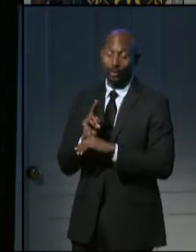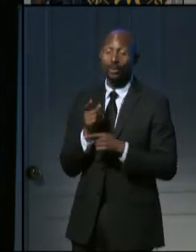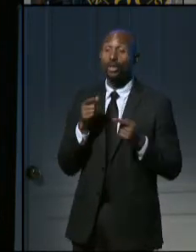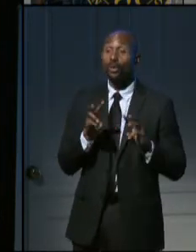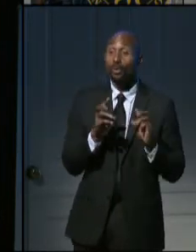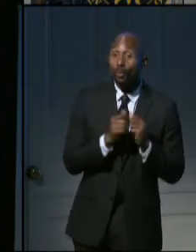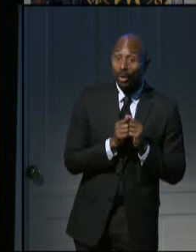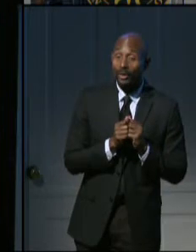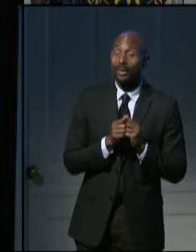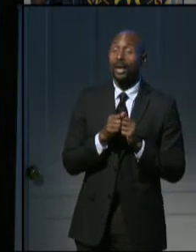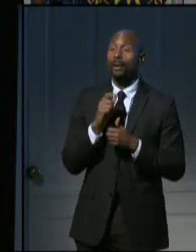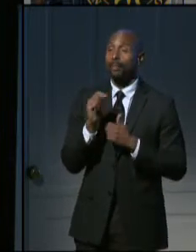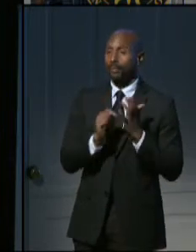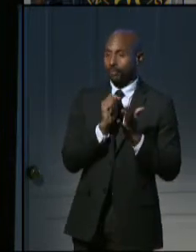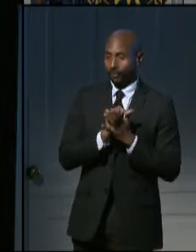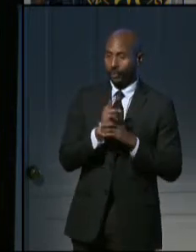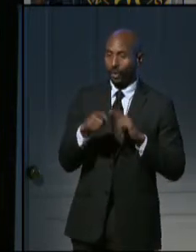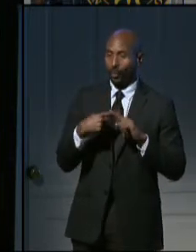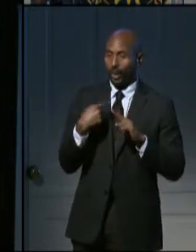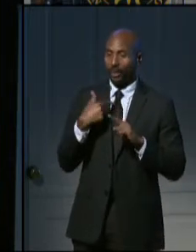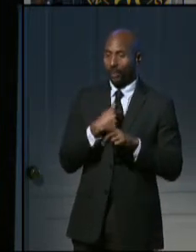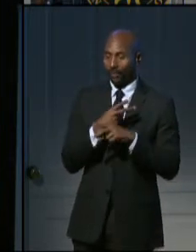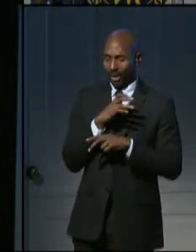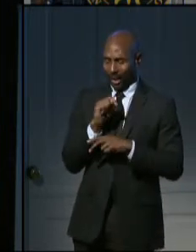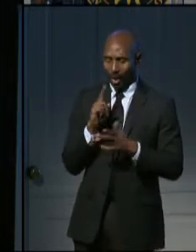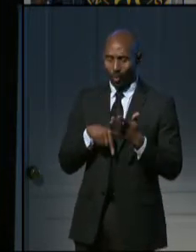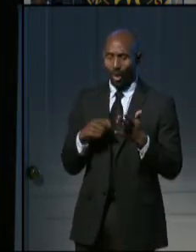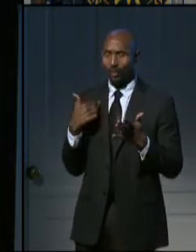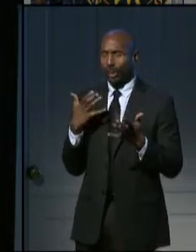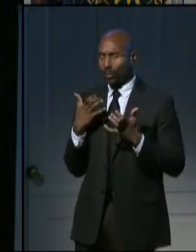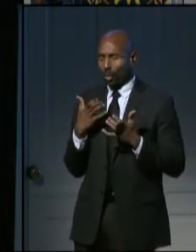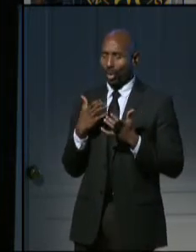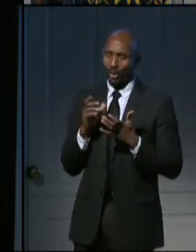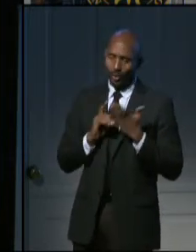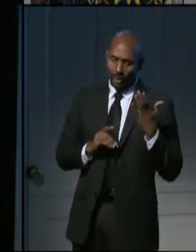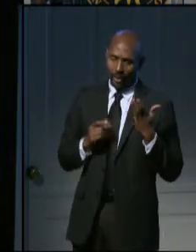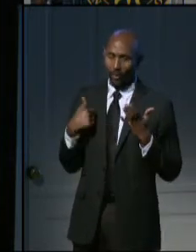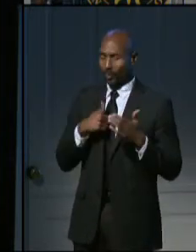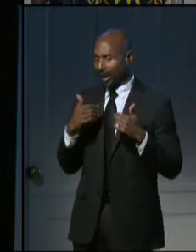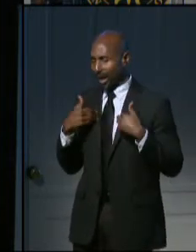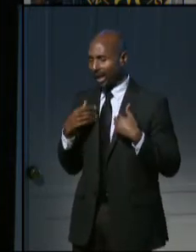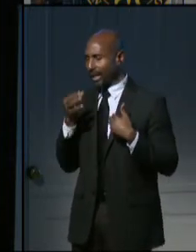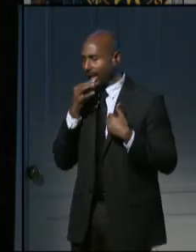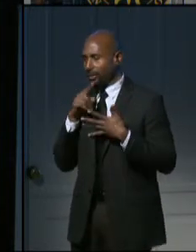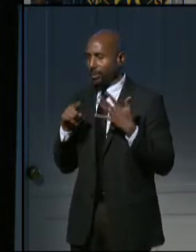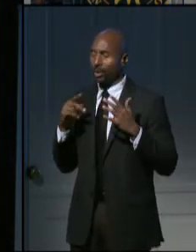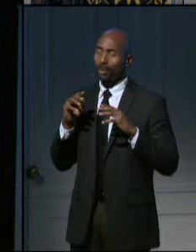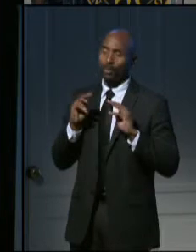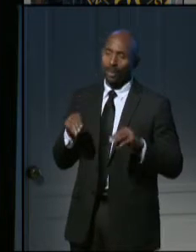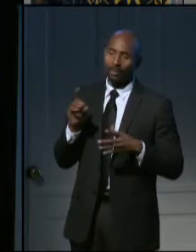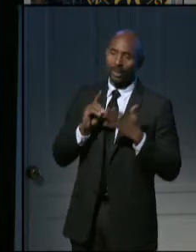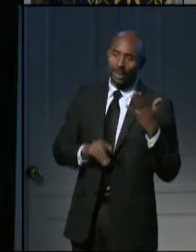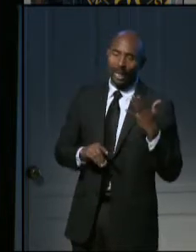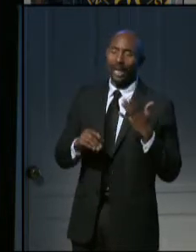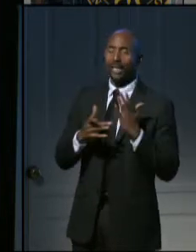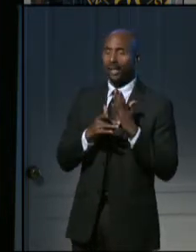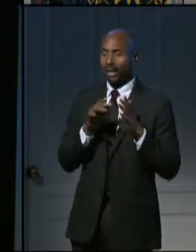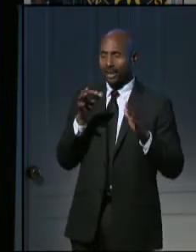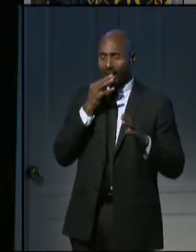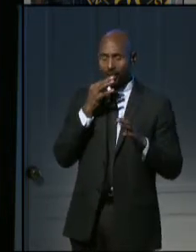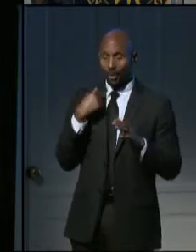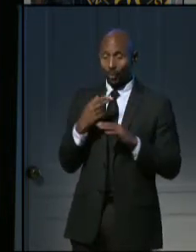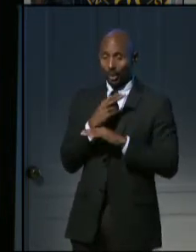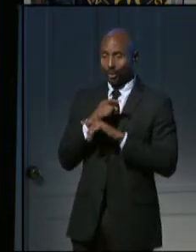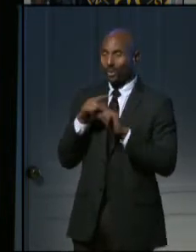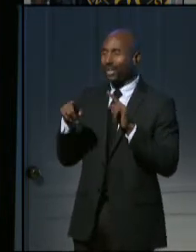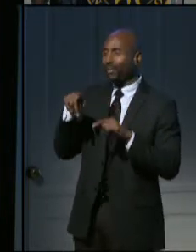we want to design, and it had exhibit developers and museum personnel and technology experts. We used these personas to kind of walk through the